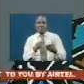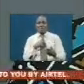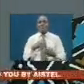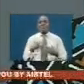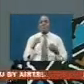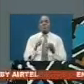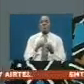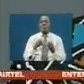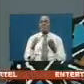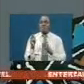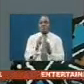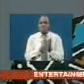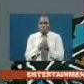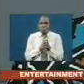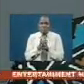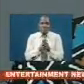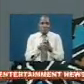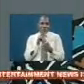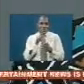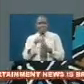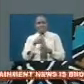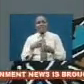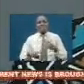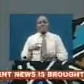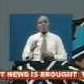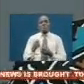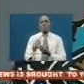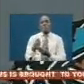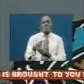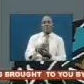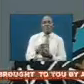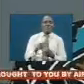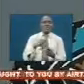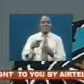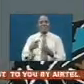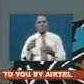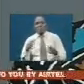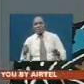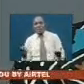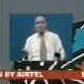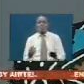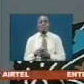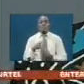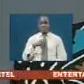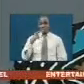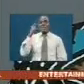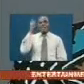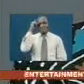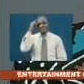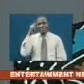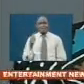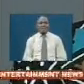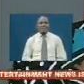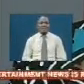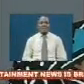much. A lot of people are willing to watch the next play. They keep on texting you, when is it coming next? And for me, the long and